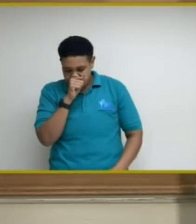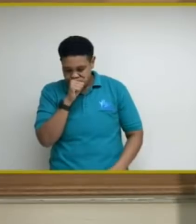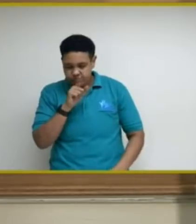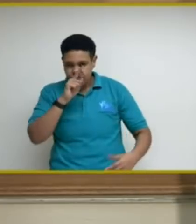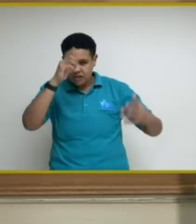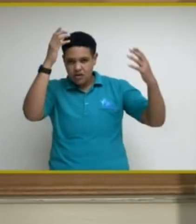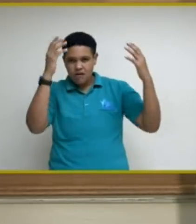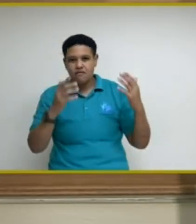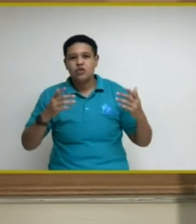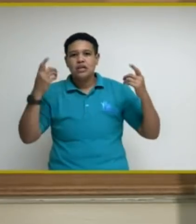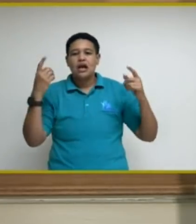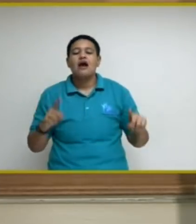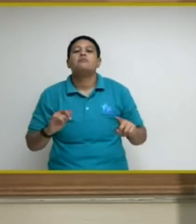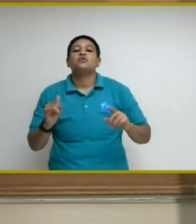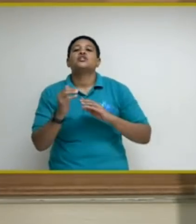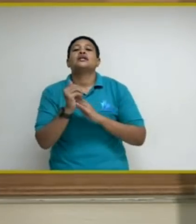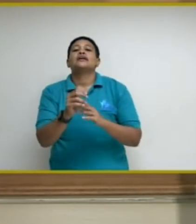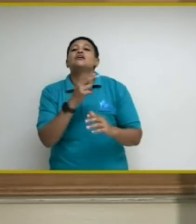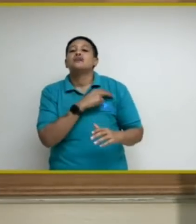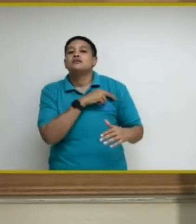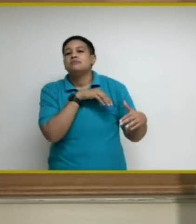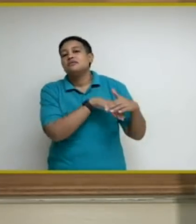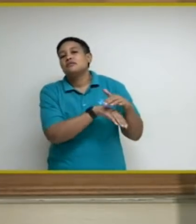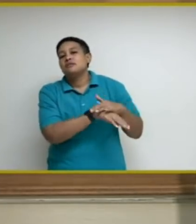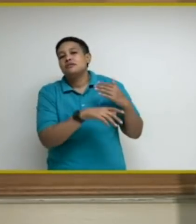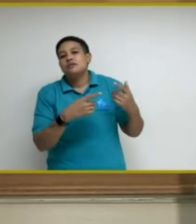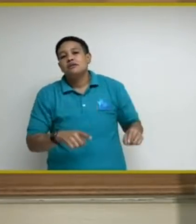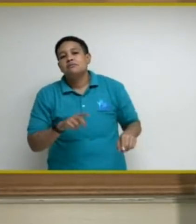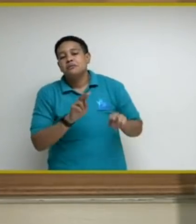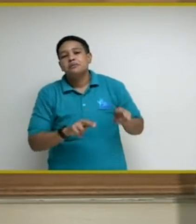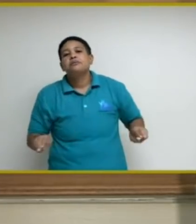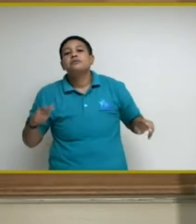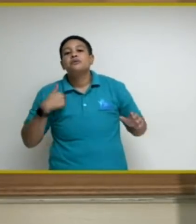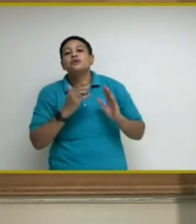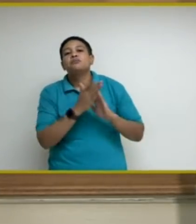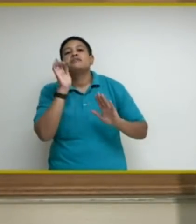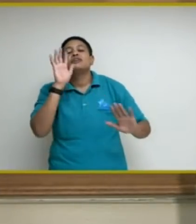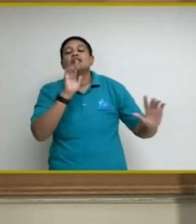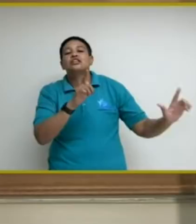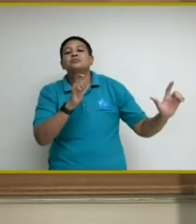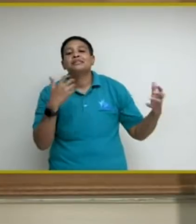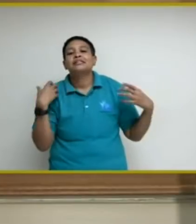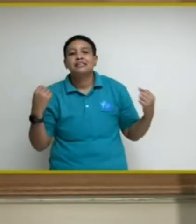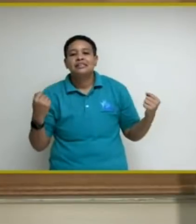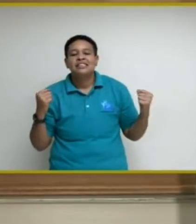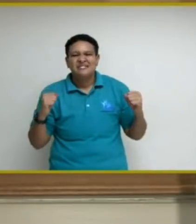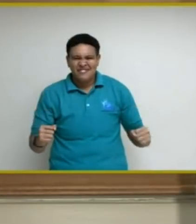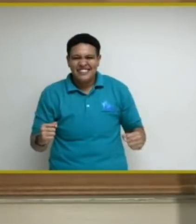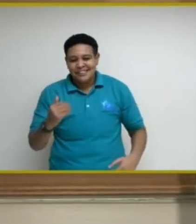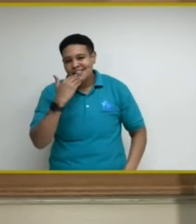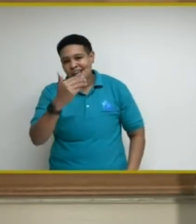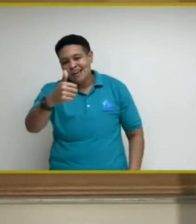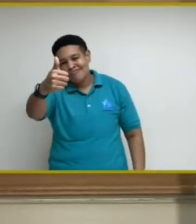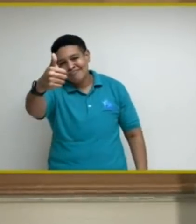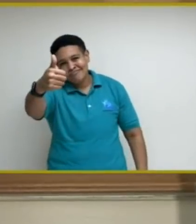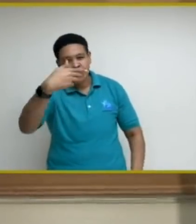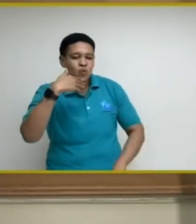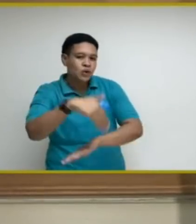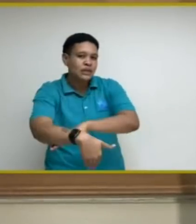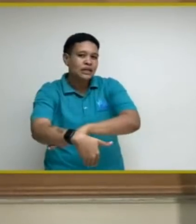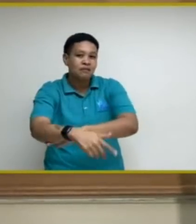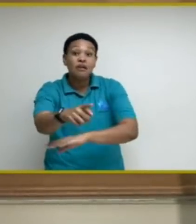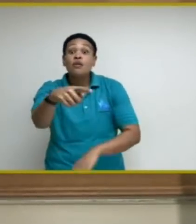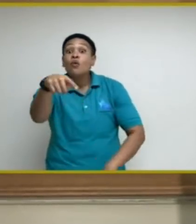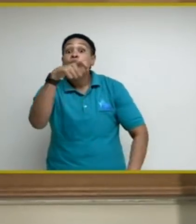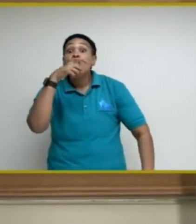unfortunate incident which led to the hospitalization, but we pray for their speedy recovery. Thank you very much. Have a good evening. And